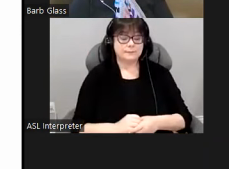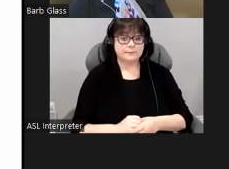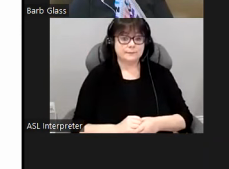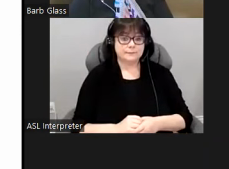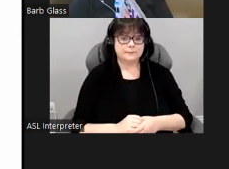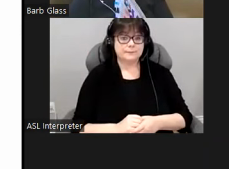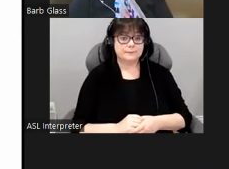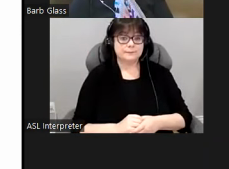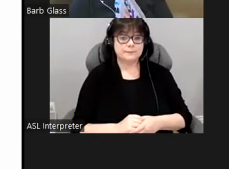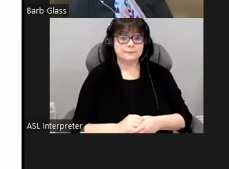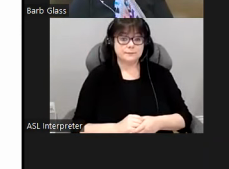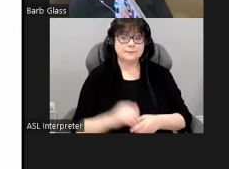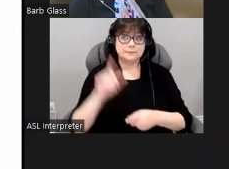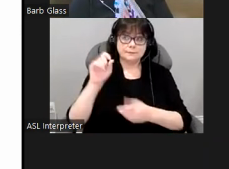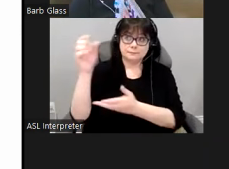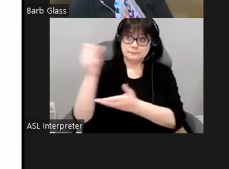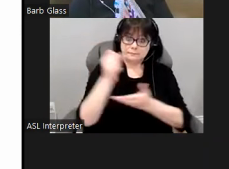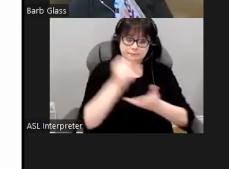And